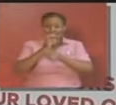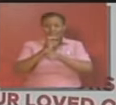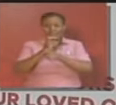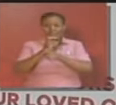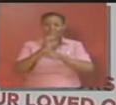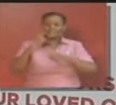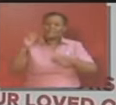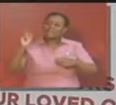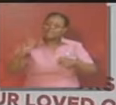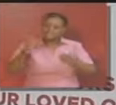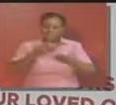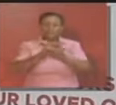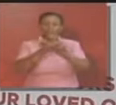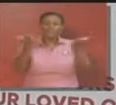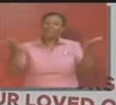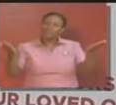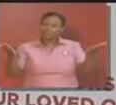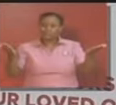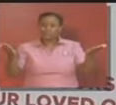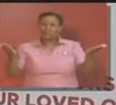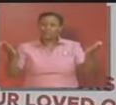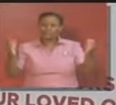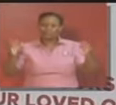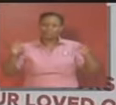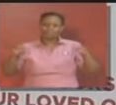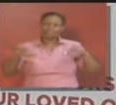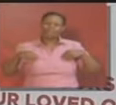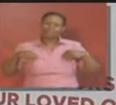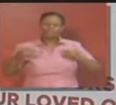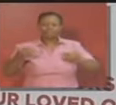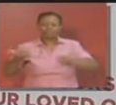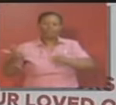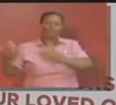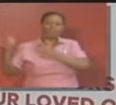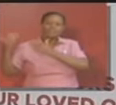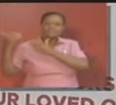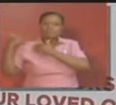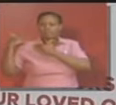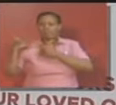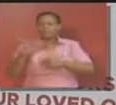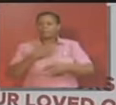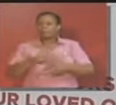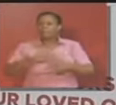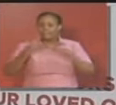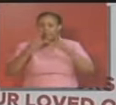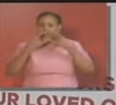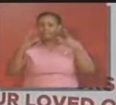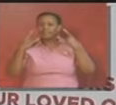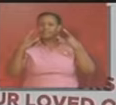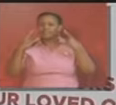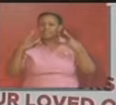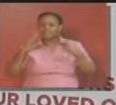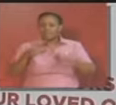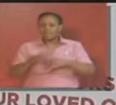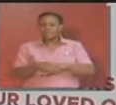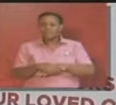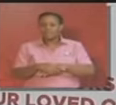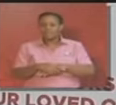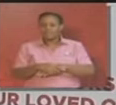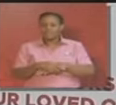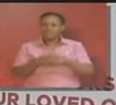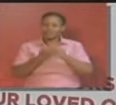to take responsibility as well. Please, I ask you, wear your mask, wash your hands, and watch